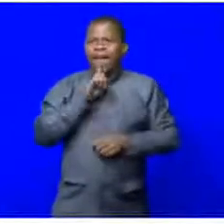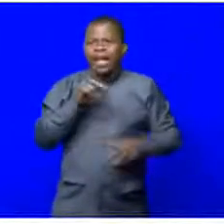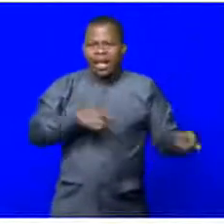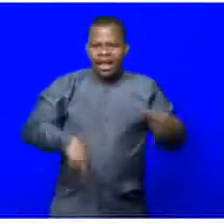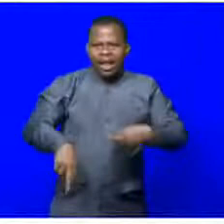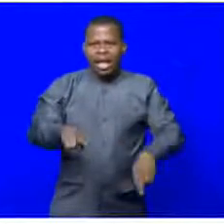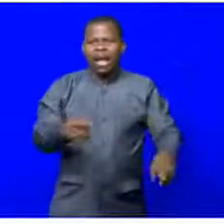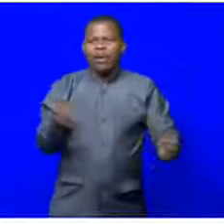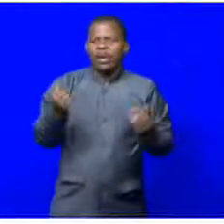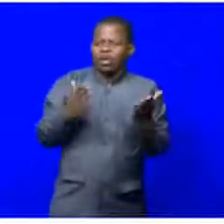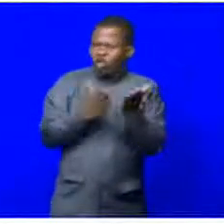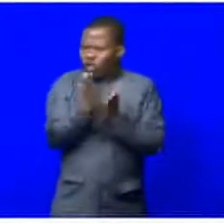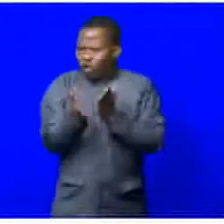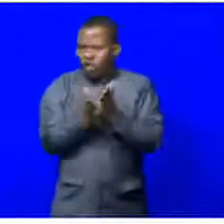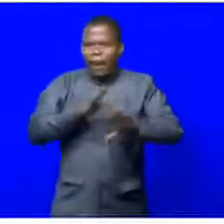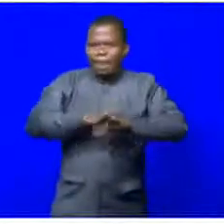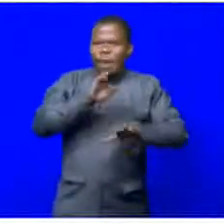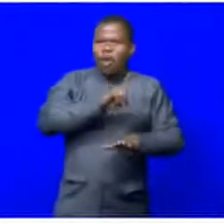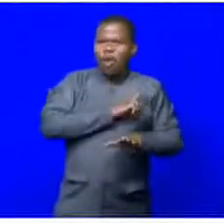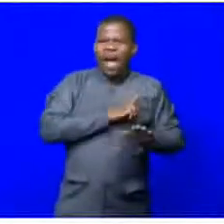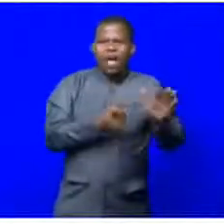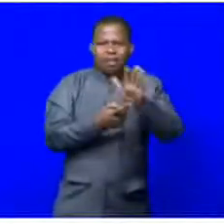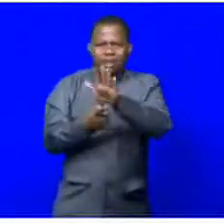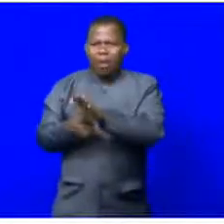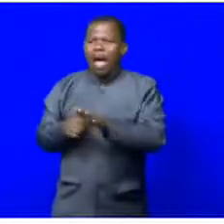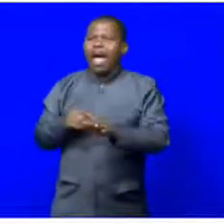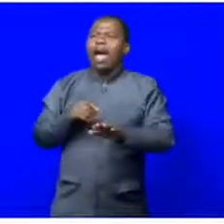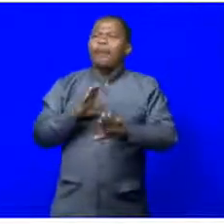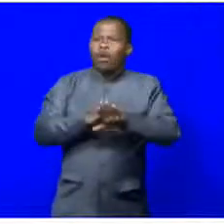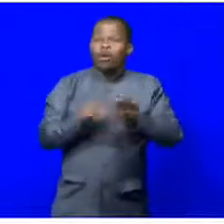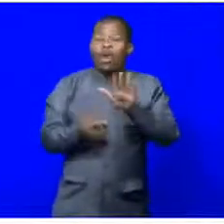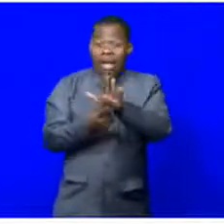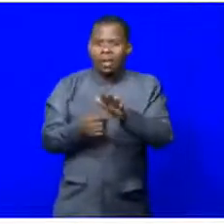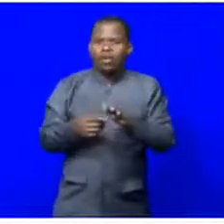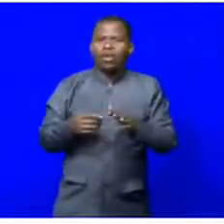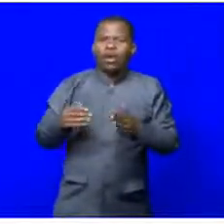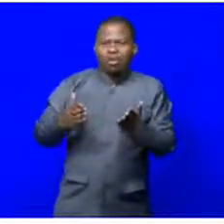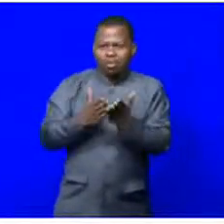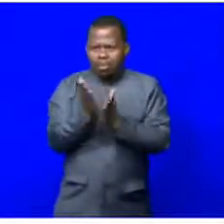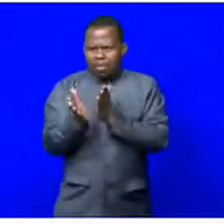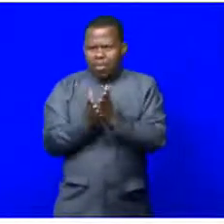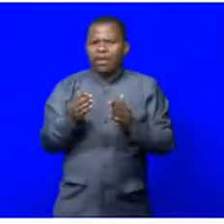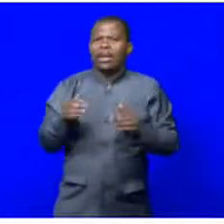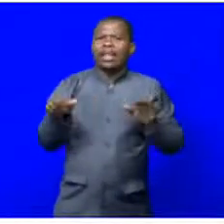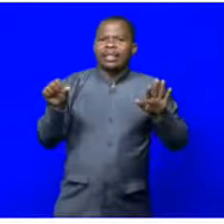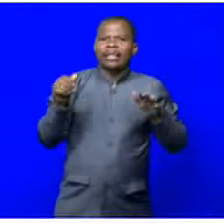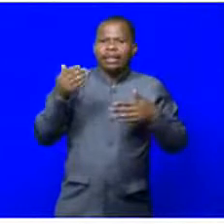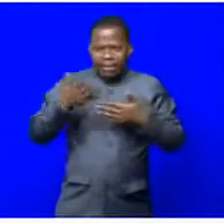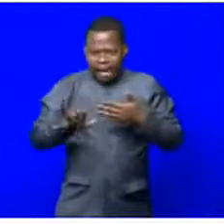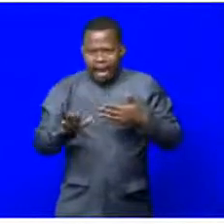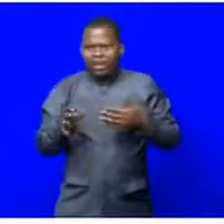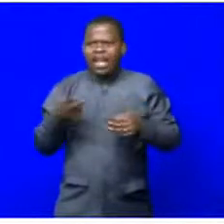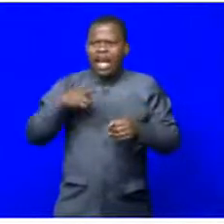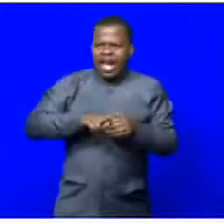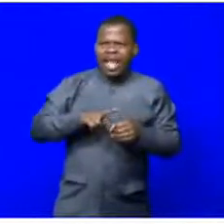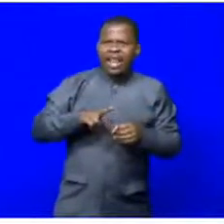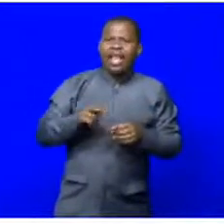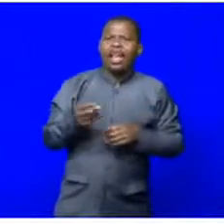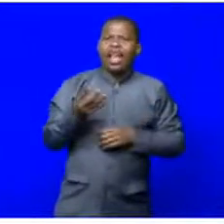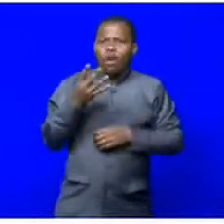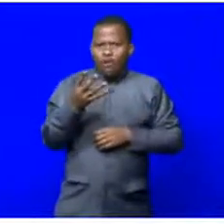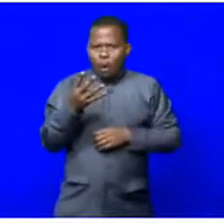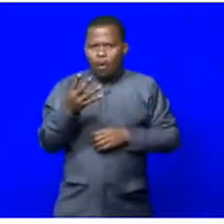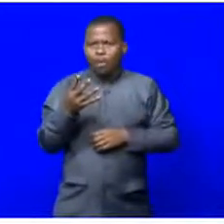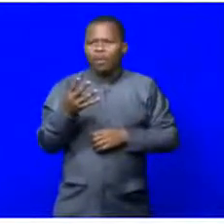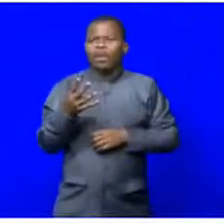lot, guys. We got lost 5-6 times today. And we were all the top four guys were together all